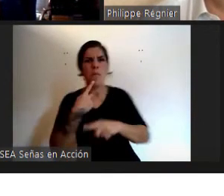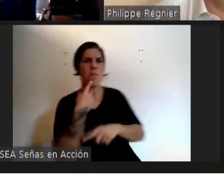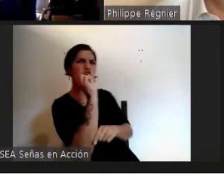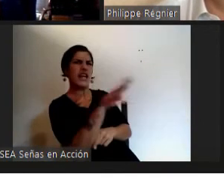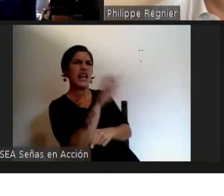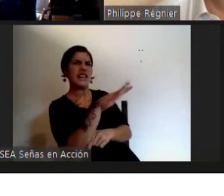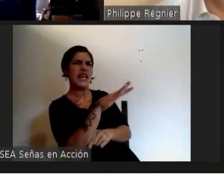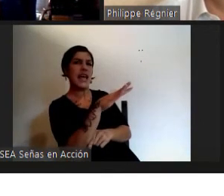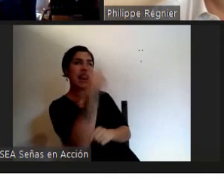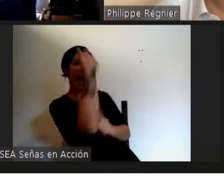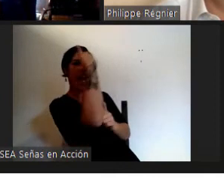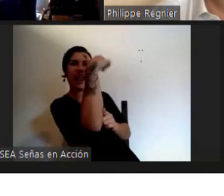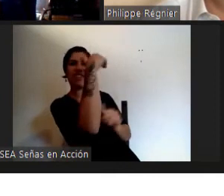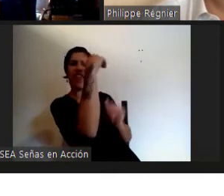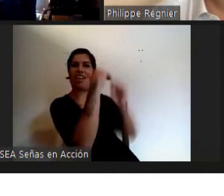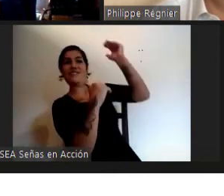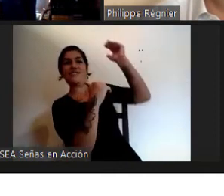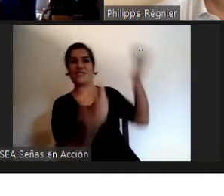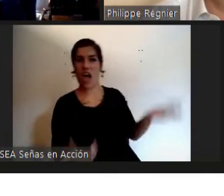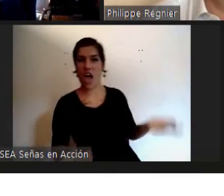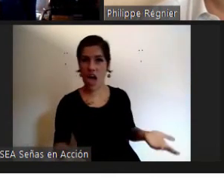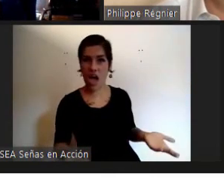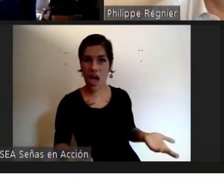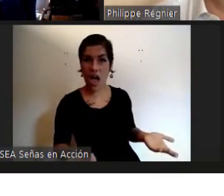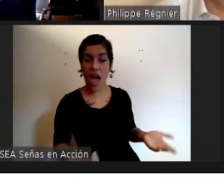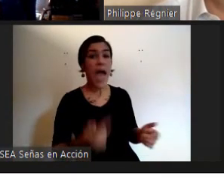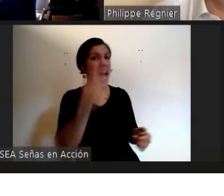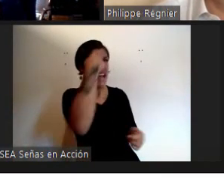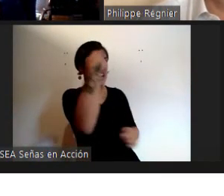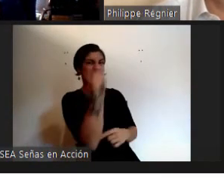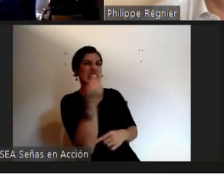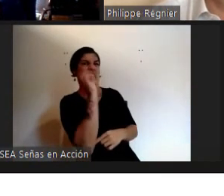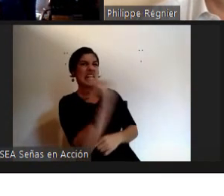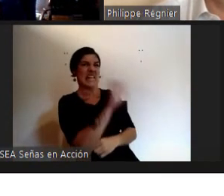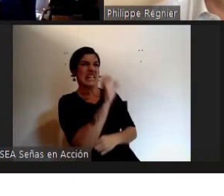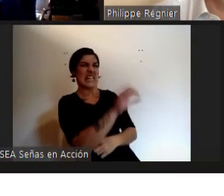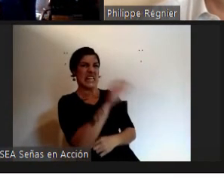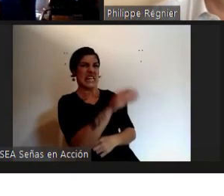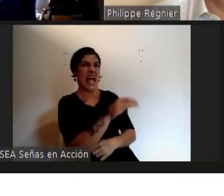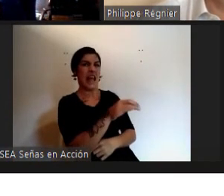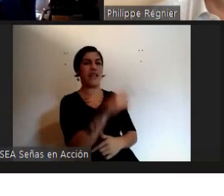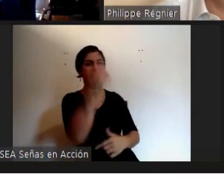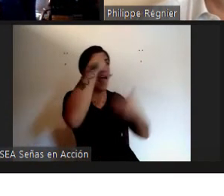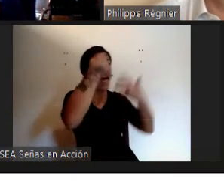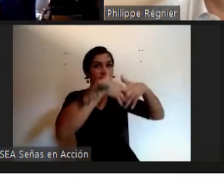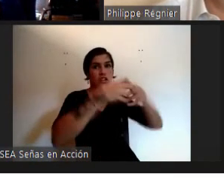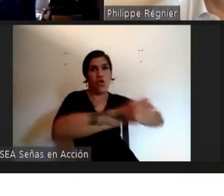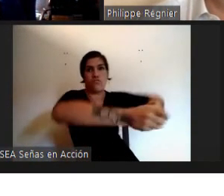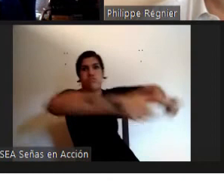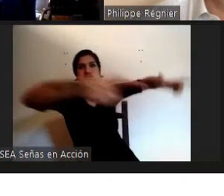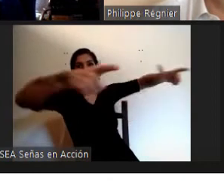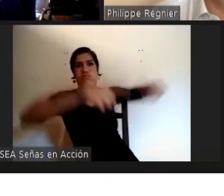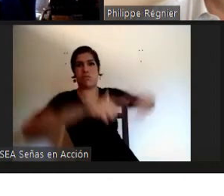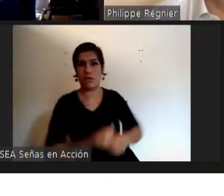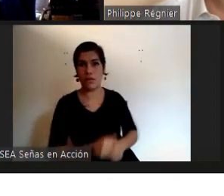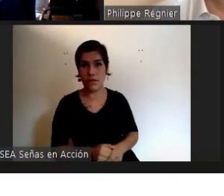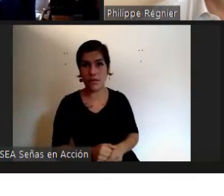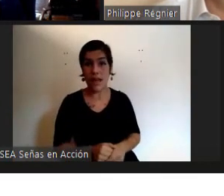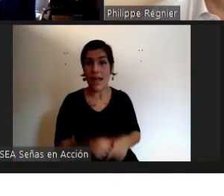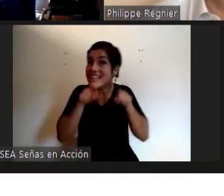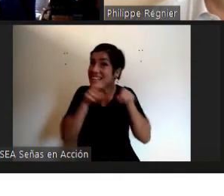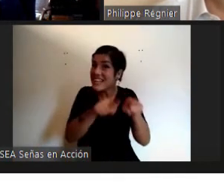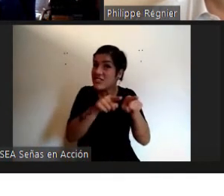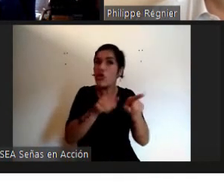for personifying sovereignty that will vindicate social differences in a logic